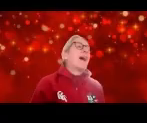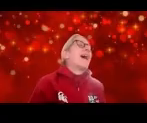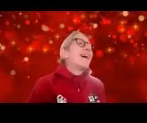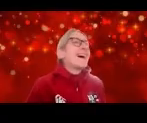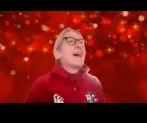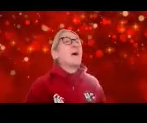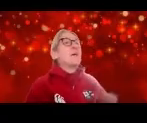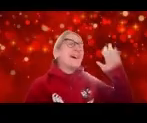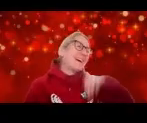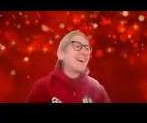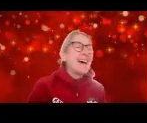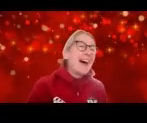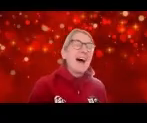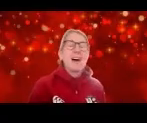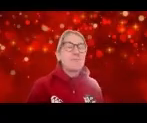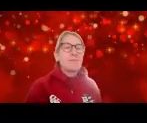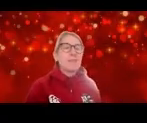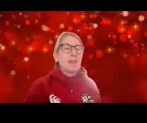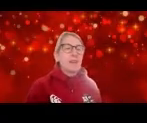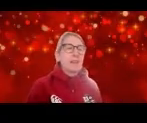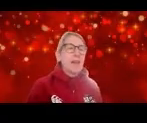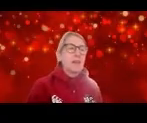Oh, there you go. Hello.